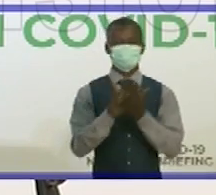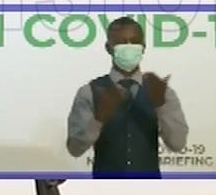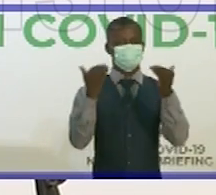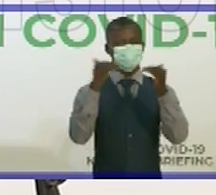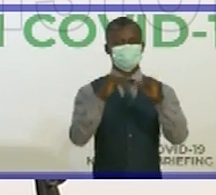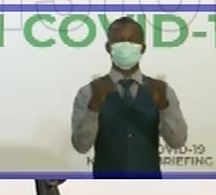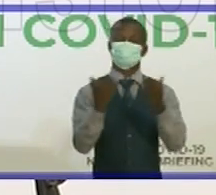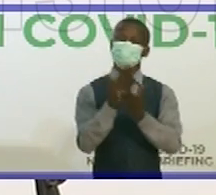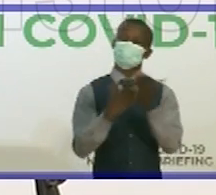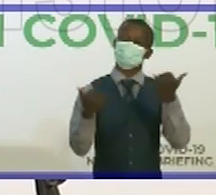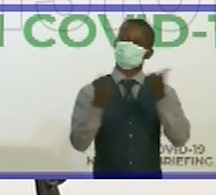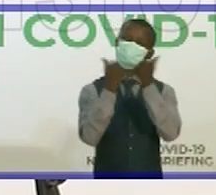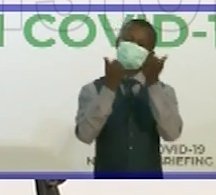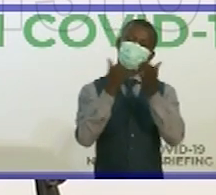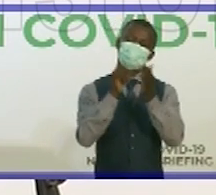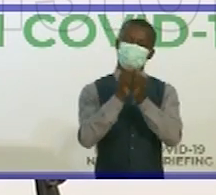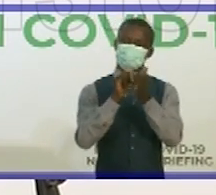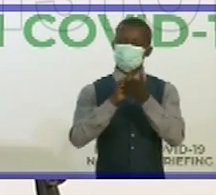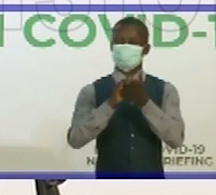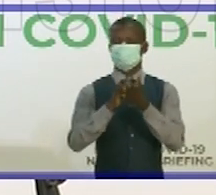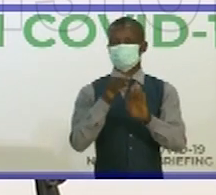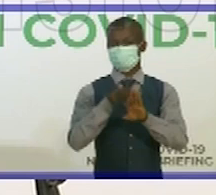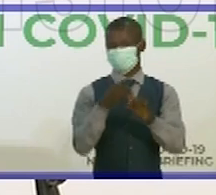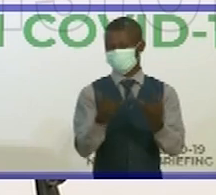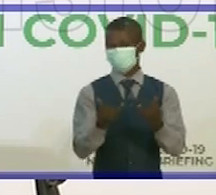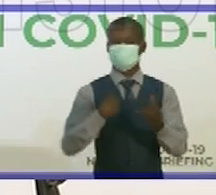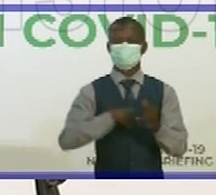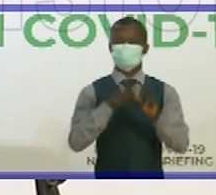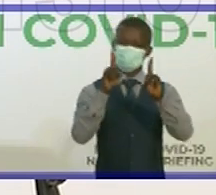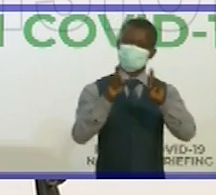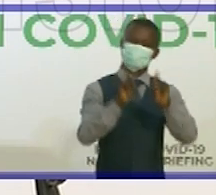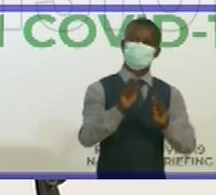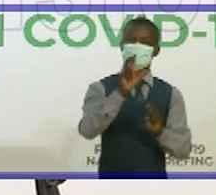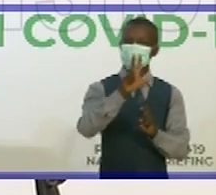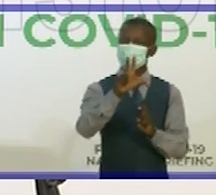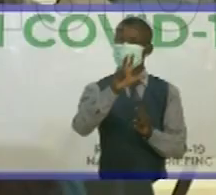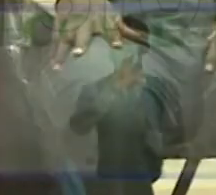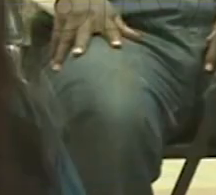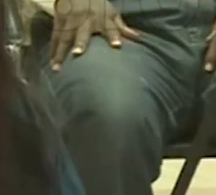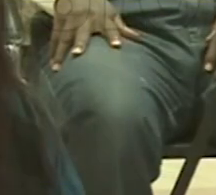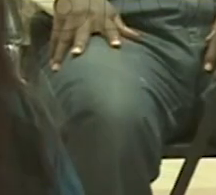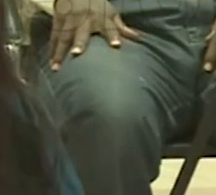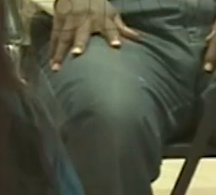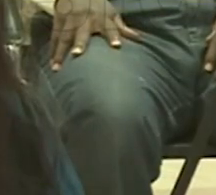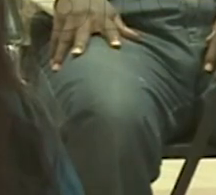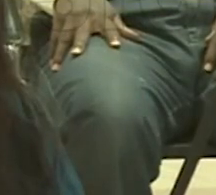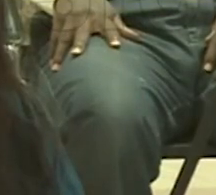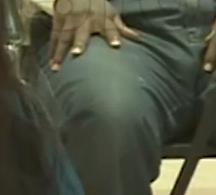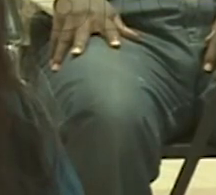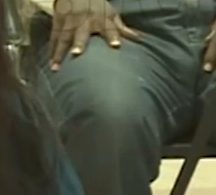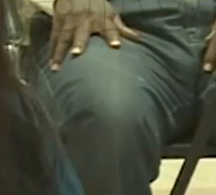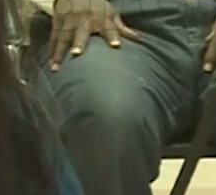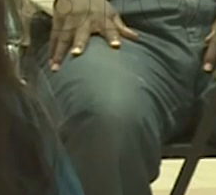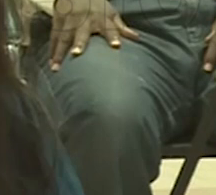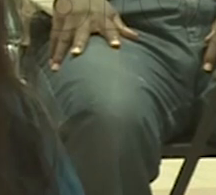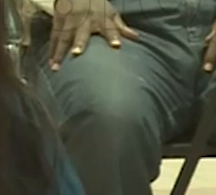there, but that's where we are. At the moment, we're testing 3,000 to 4,000 tests every day in